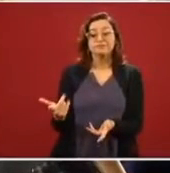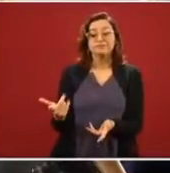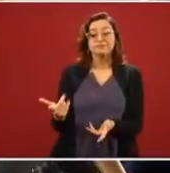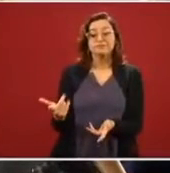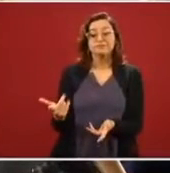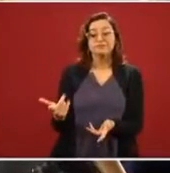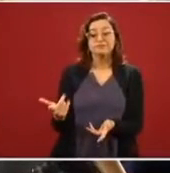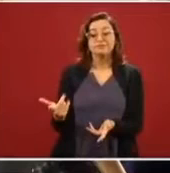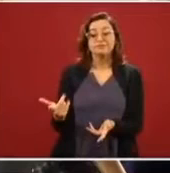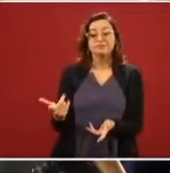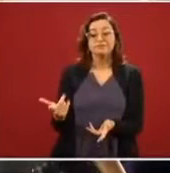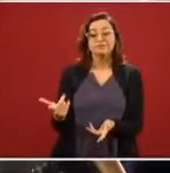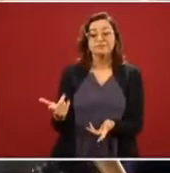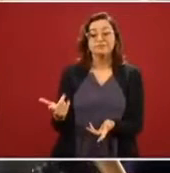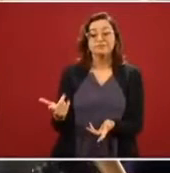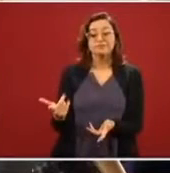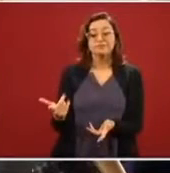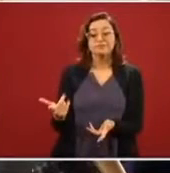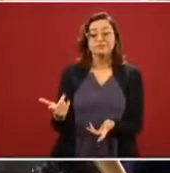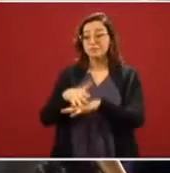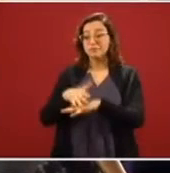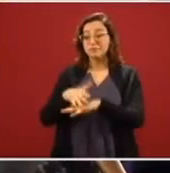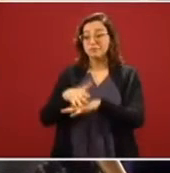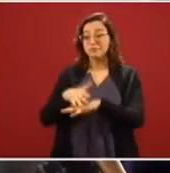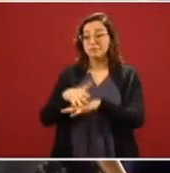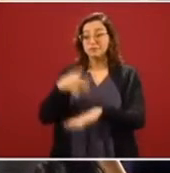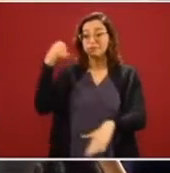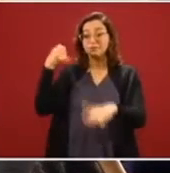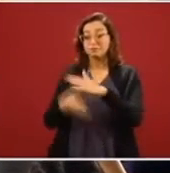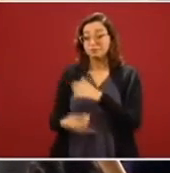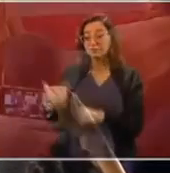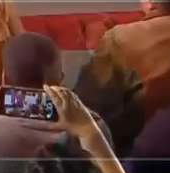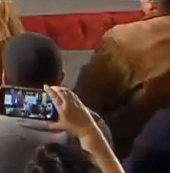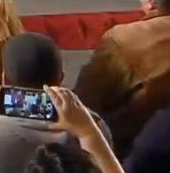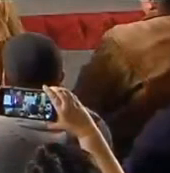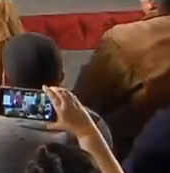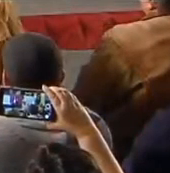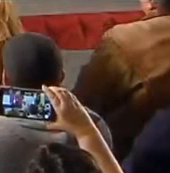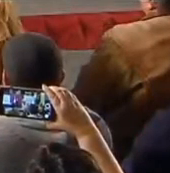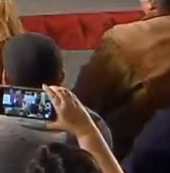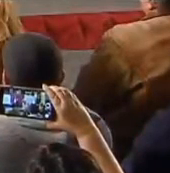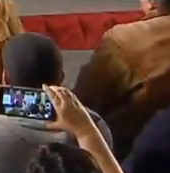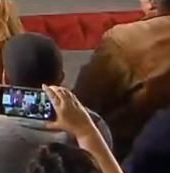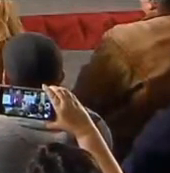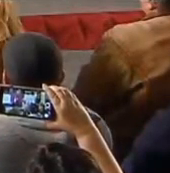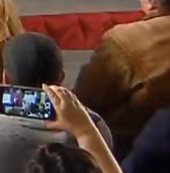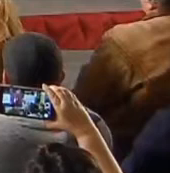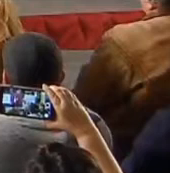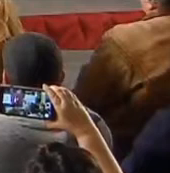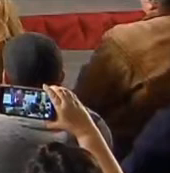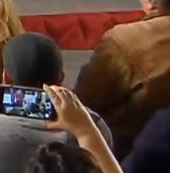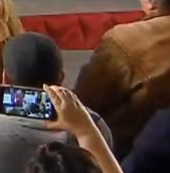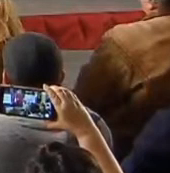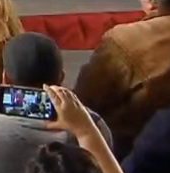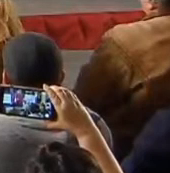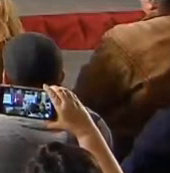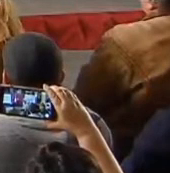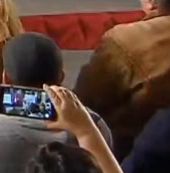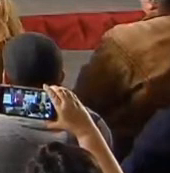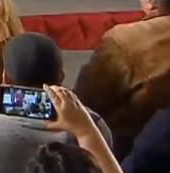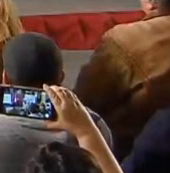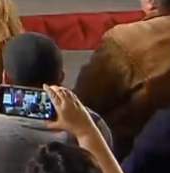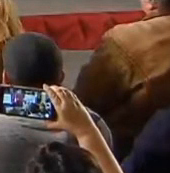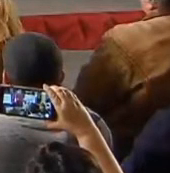a cautious analysis, frío, se da cuenta que guardan poca relación you